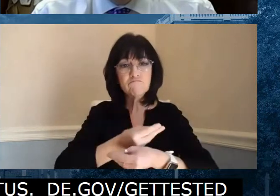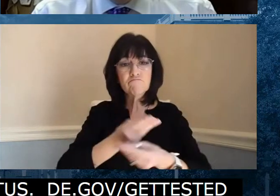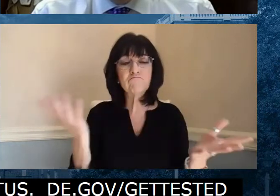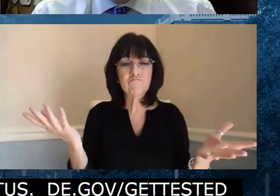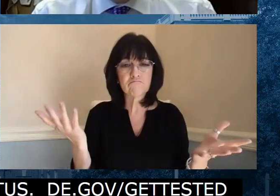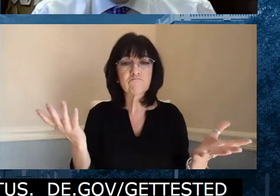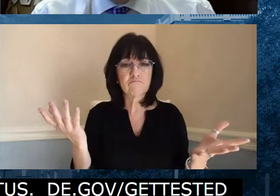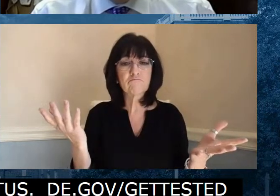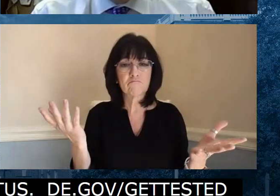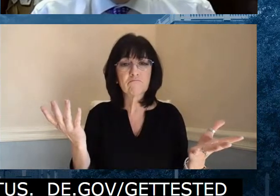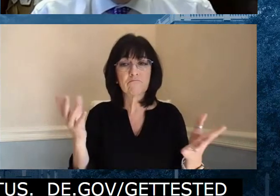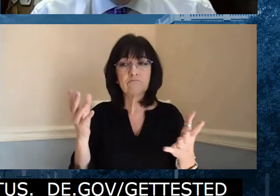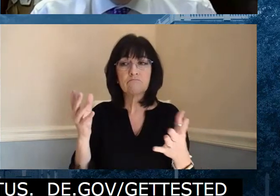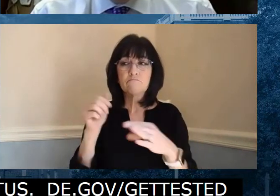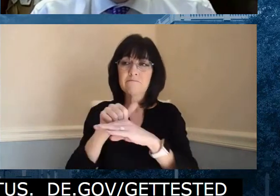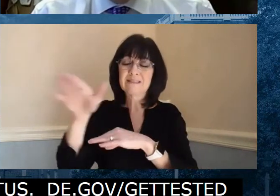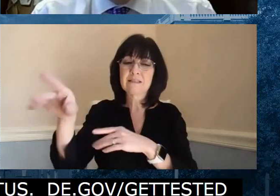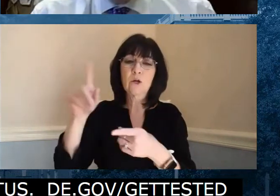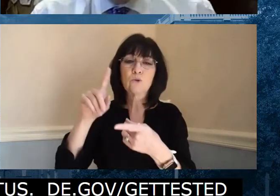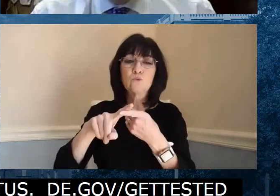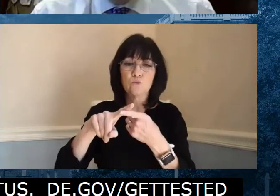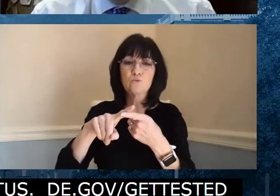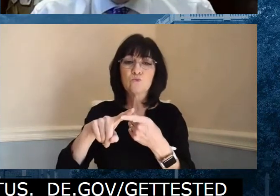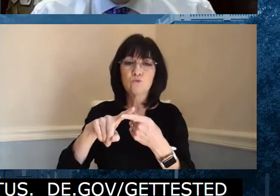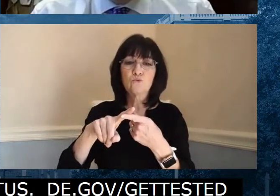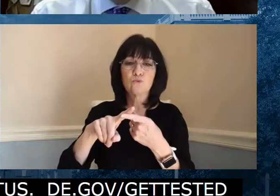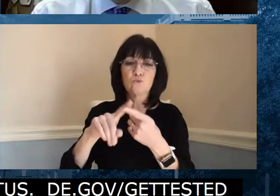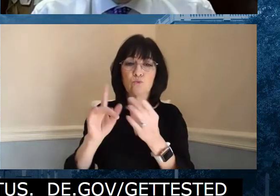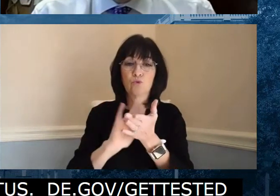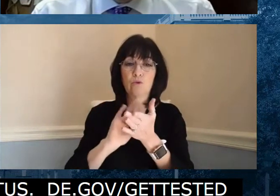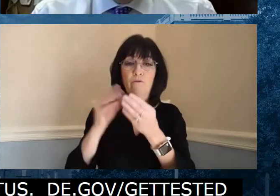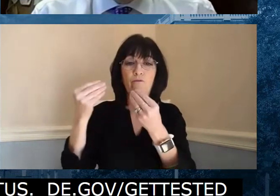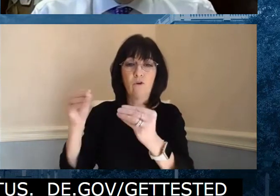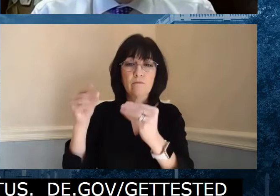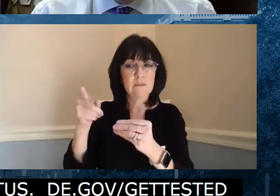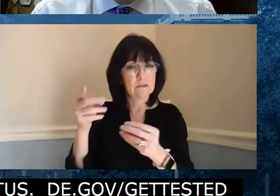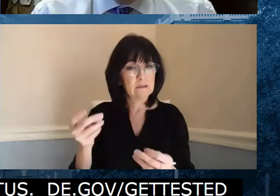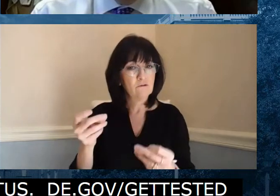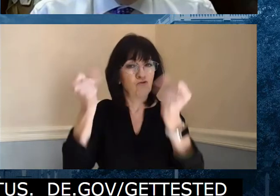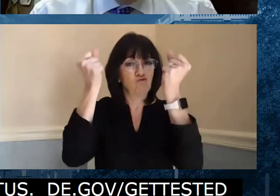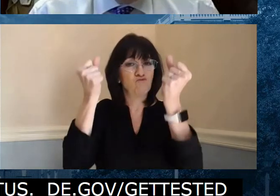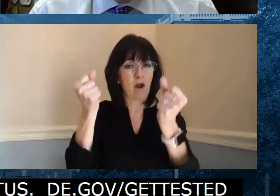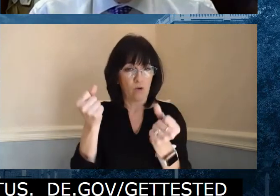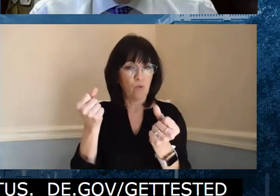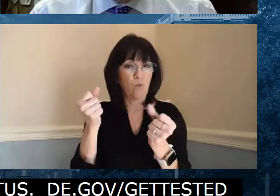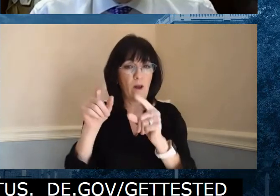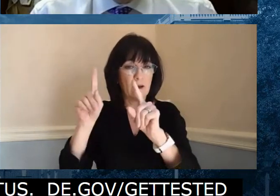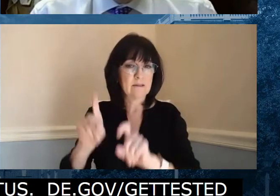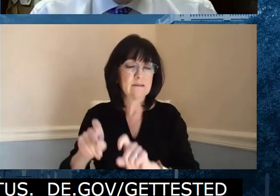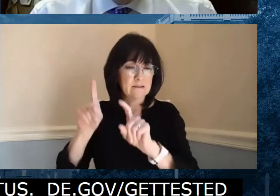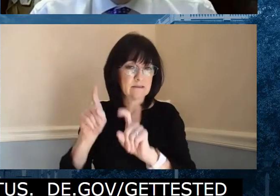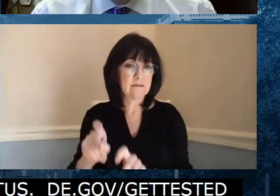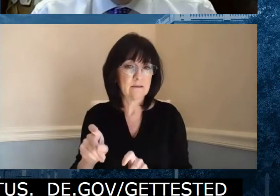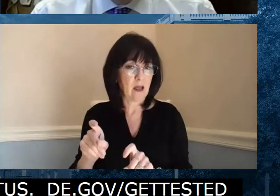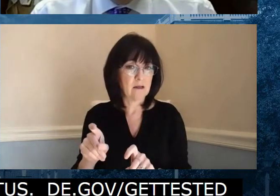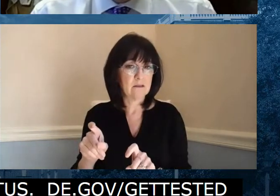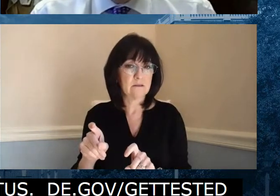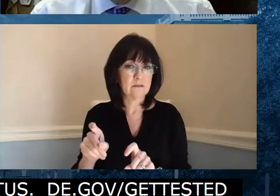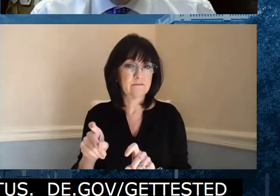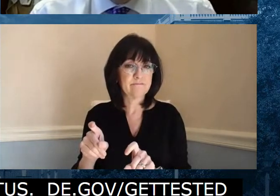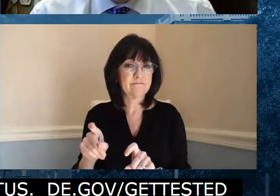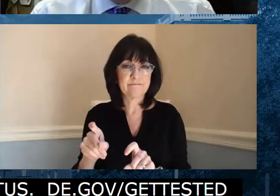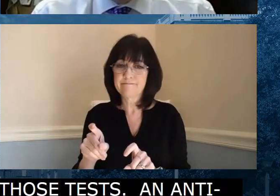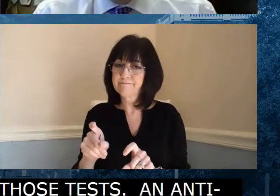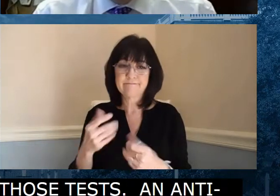some retail pharmacies for sale, which is a instant antigen test you could do at home. So just shows you that the